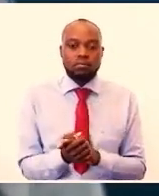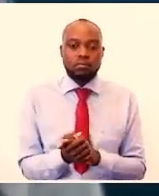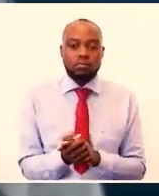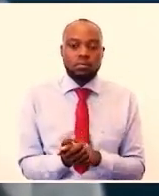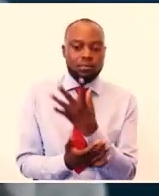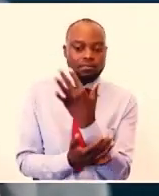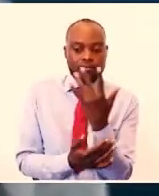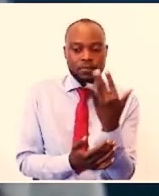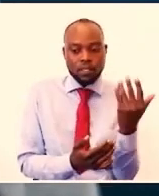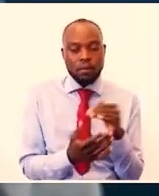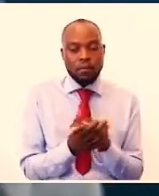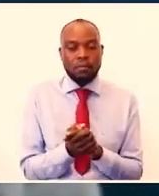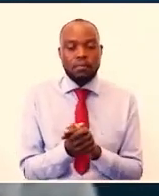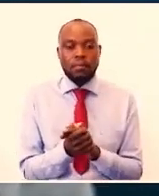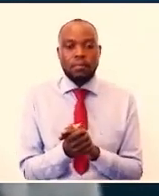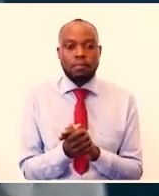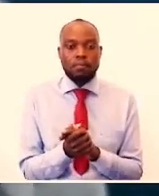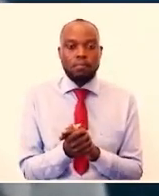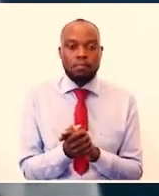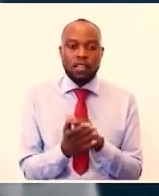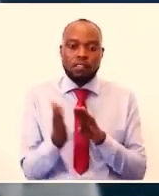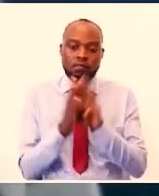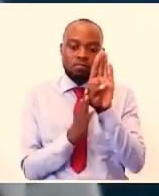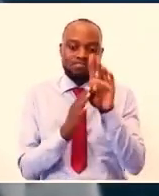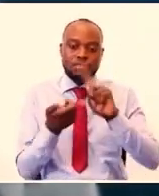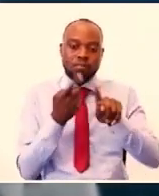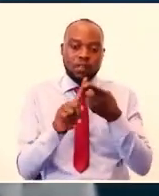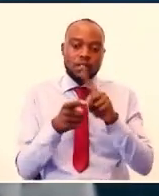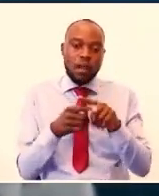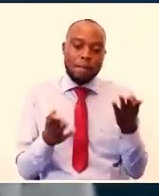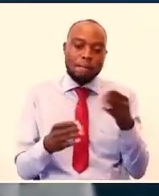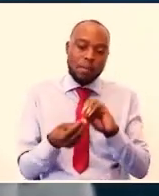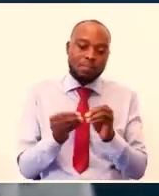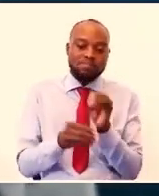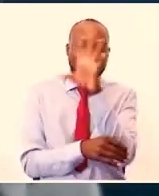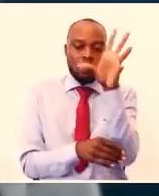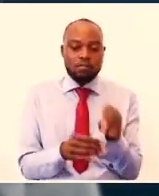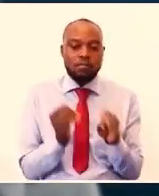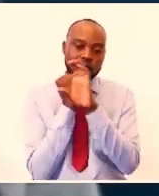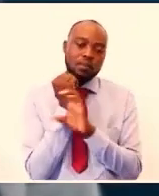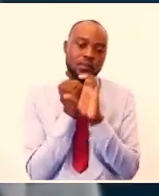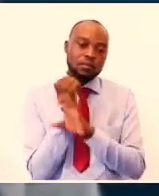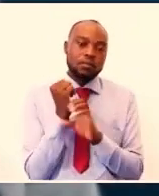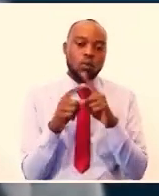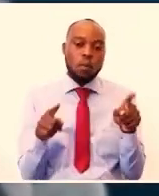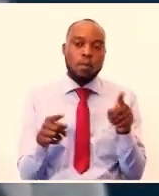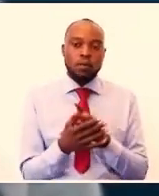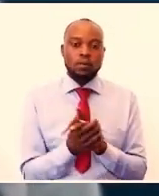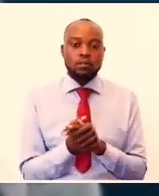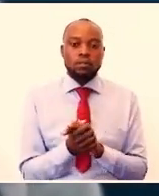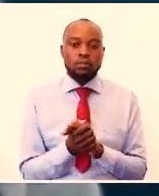bilateral development partners who in the past used to give African countries grants are